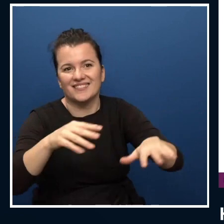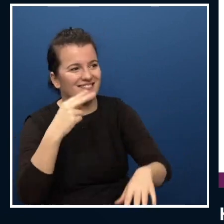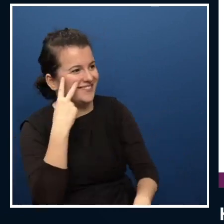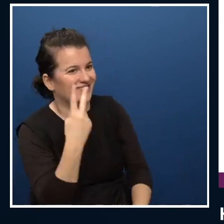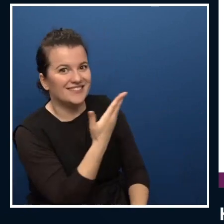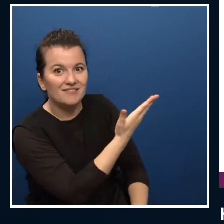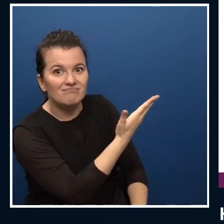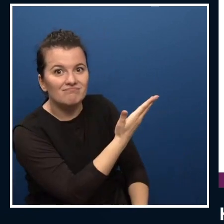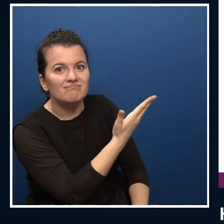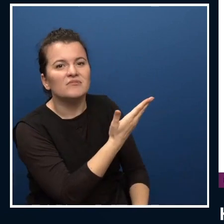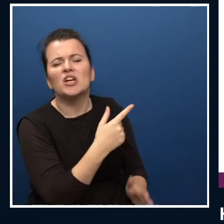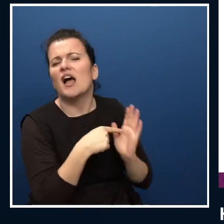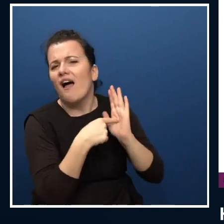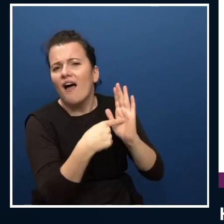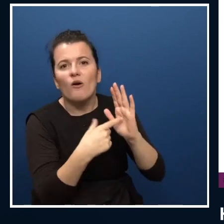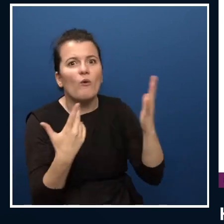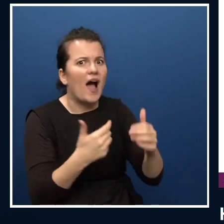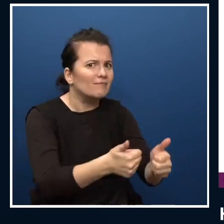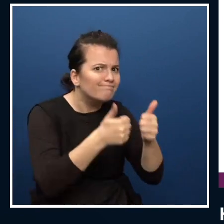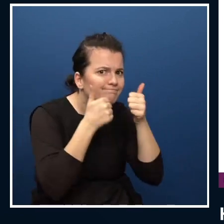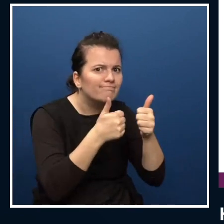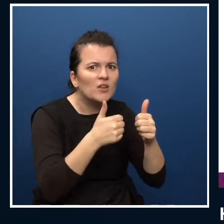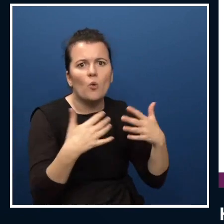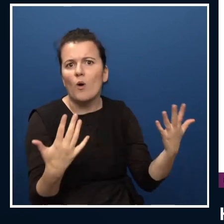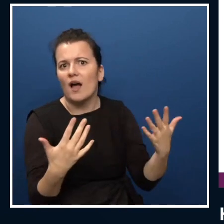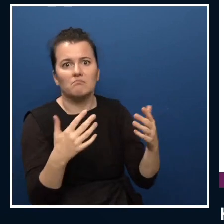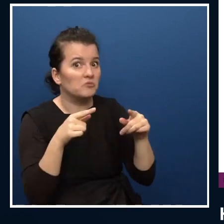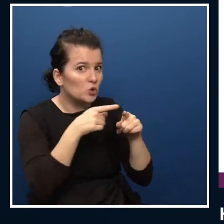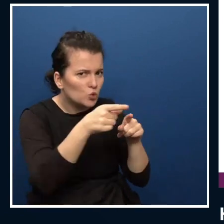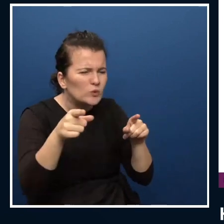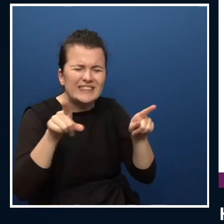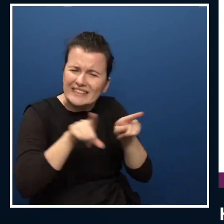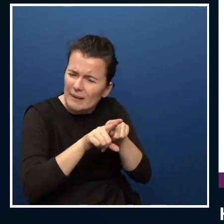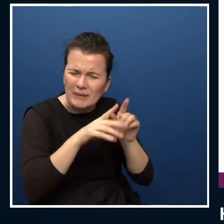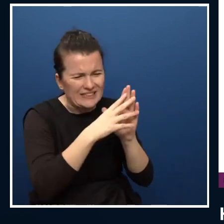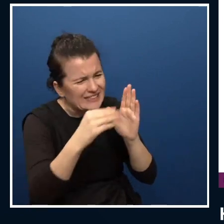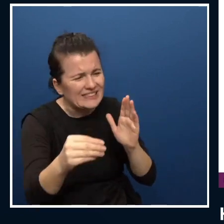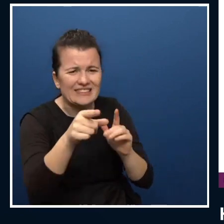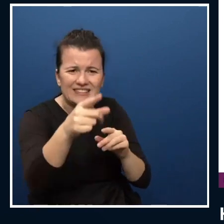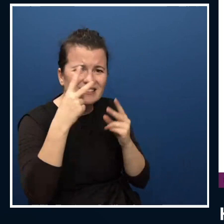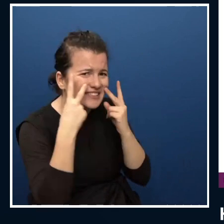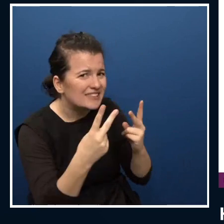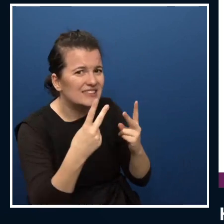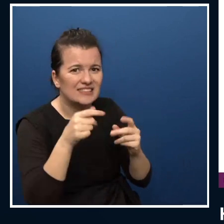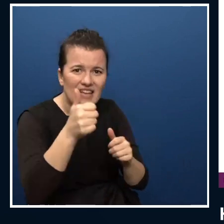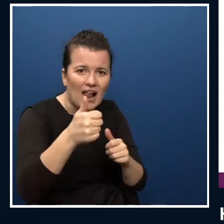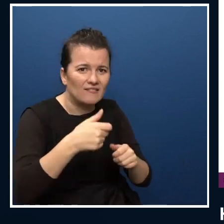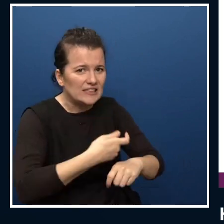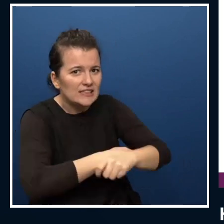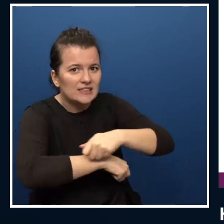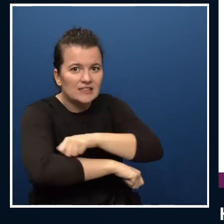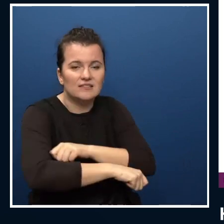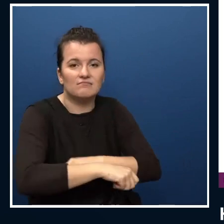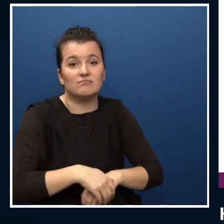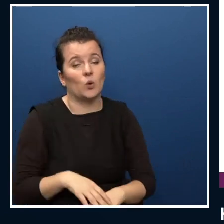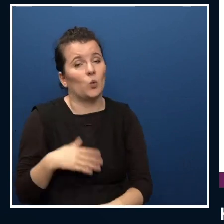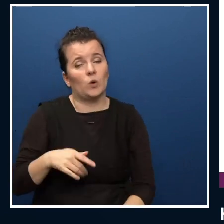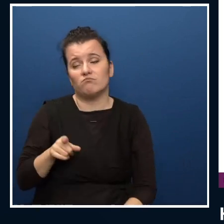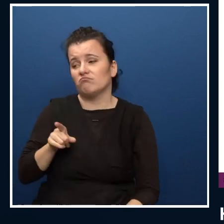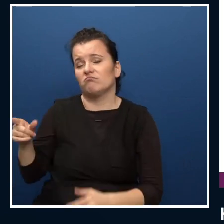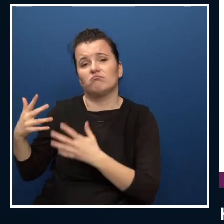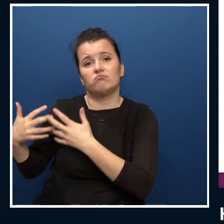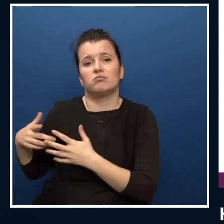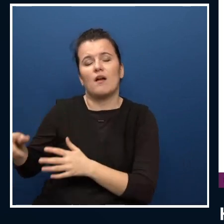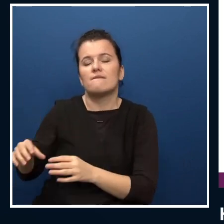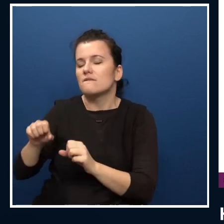and why you should check it out. It's super amazing. That's what Dependabot is. It's great. I love it. I